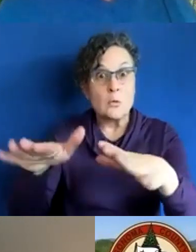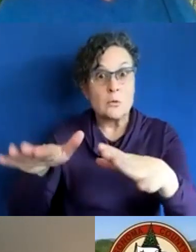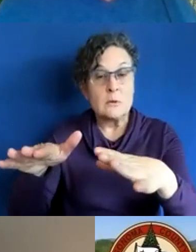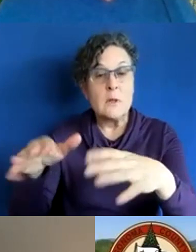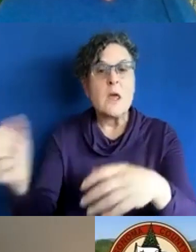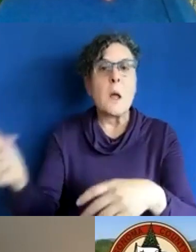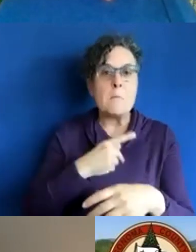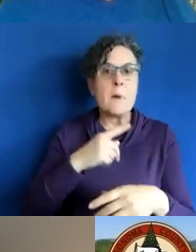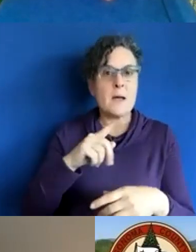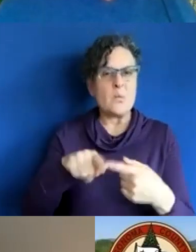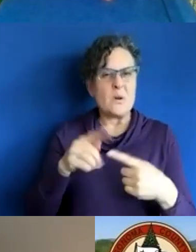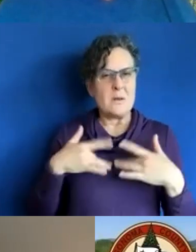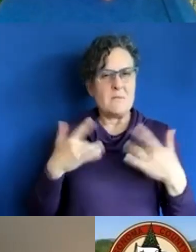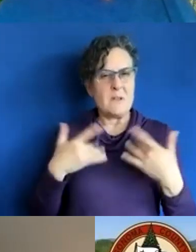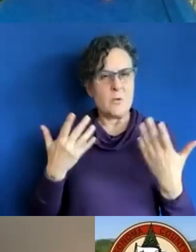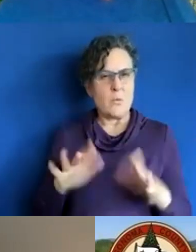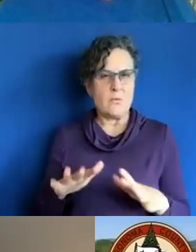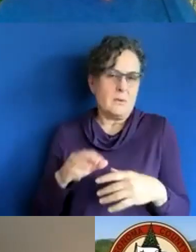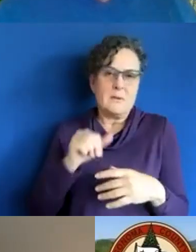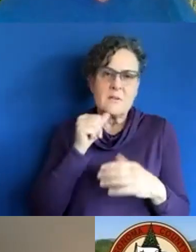brew it back after the fair.